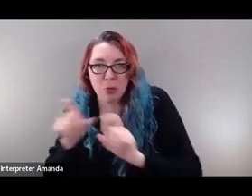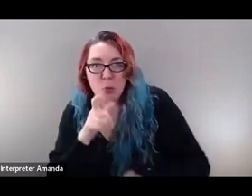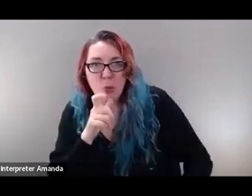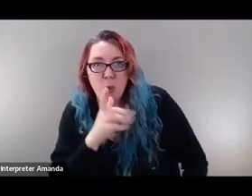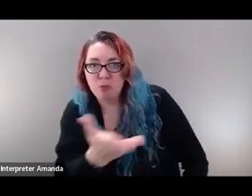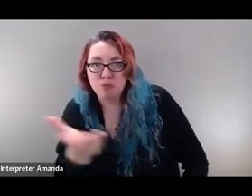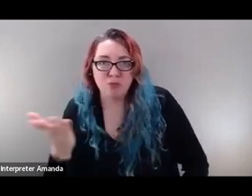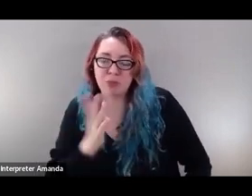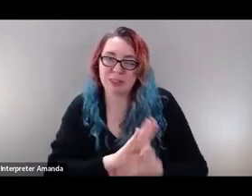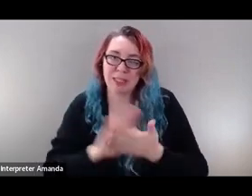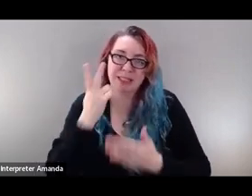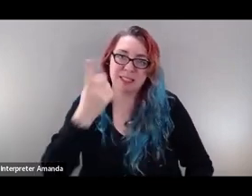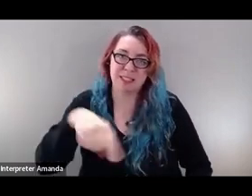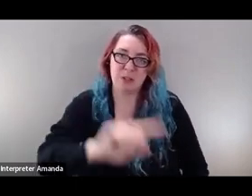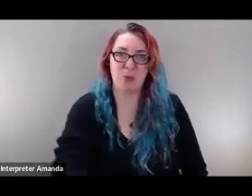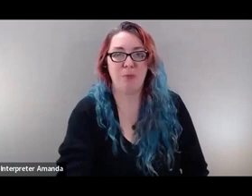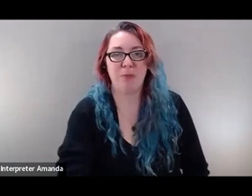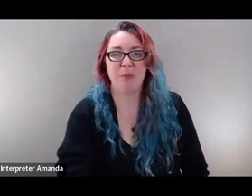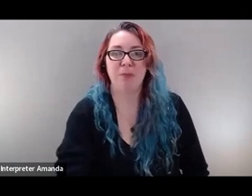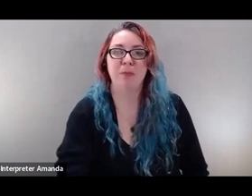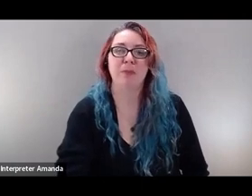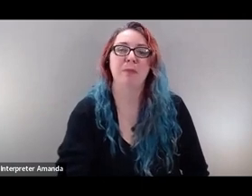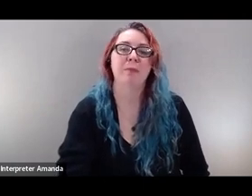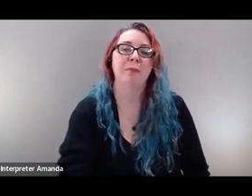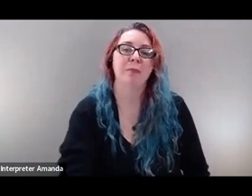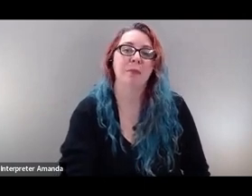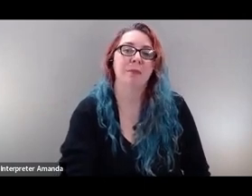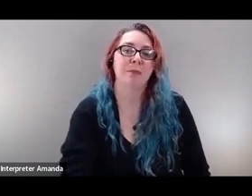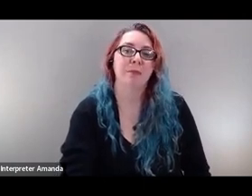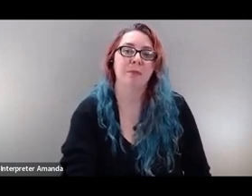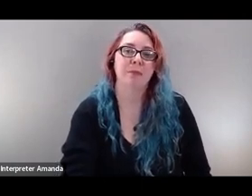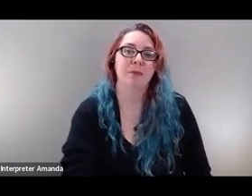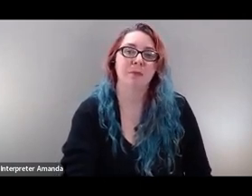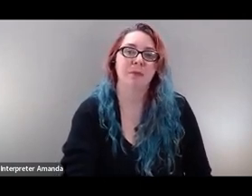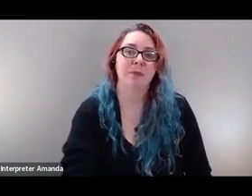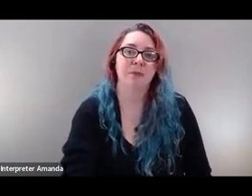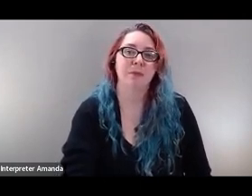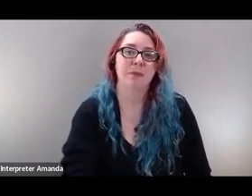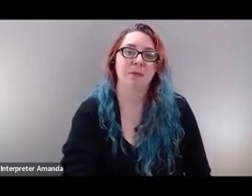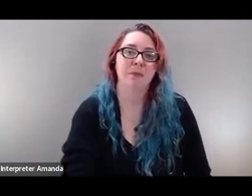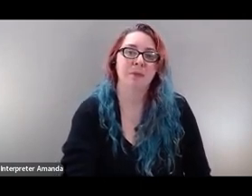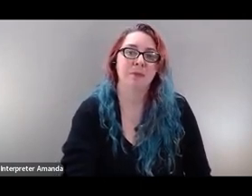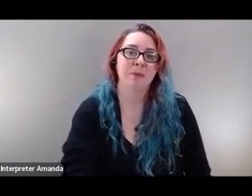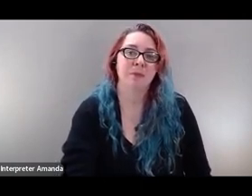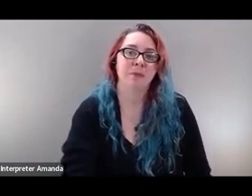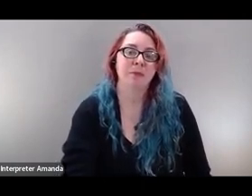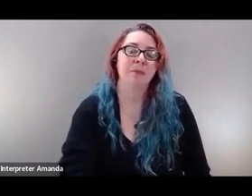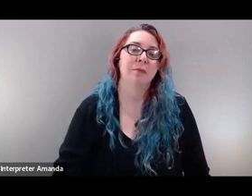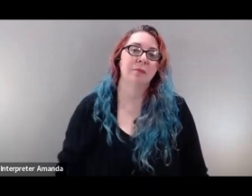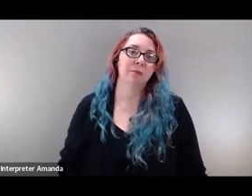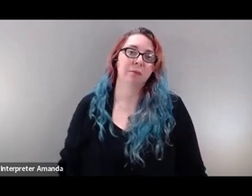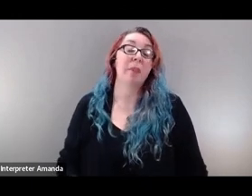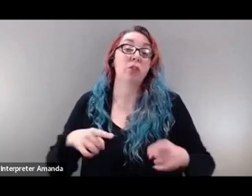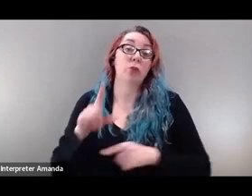everyone. It's nice to see you. Over the course of the summer and the fall of 2023, they shared their experiences